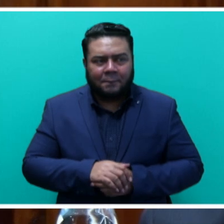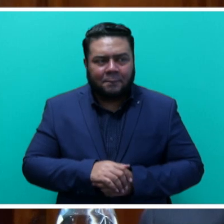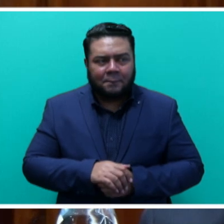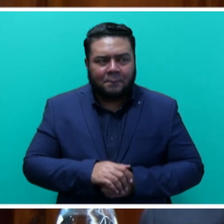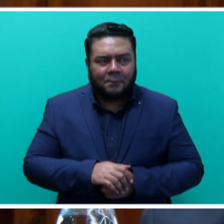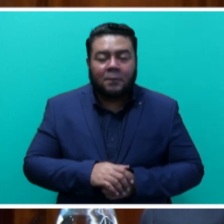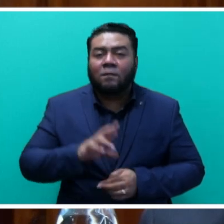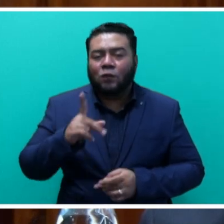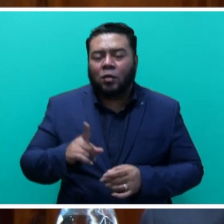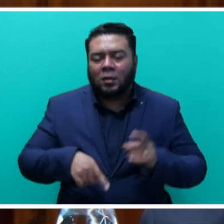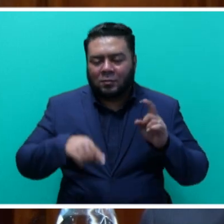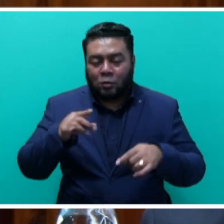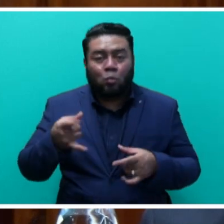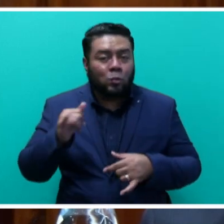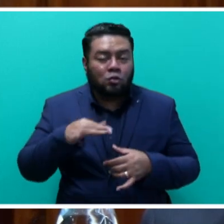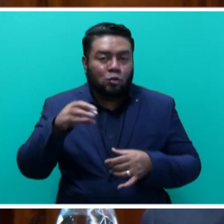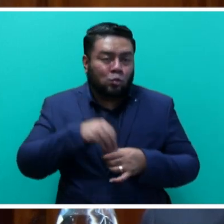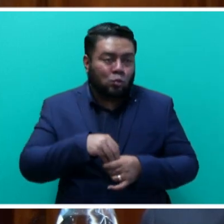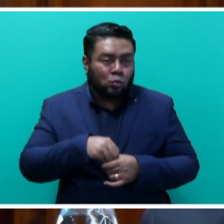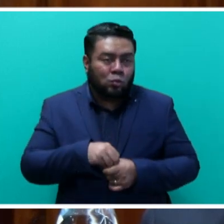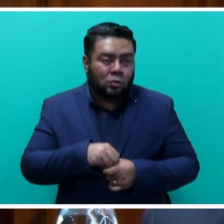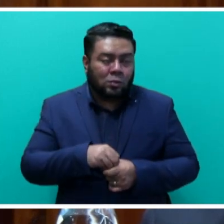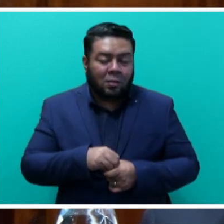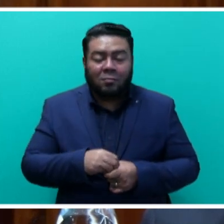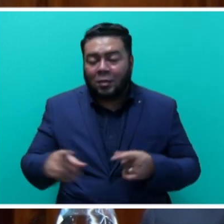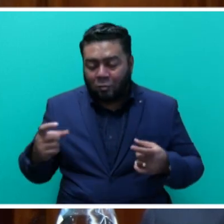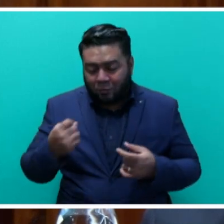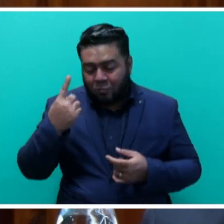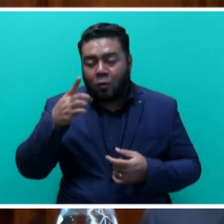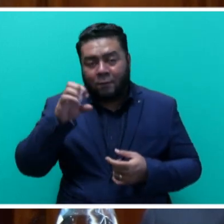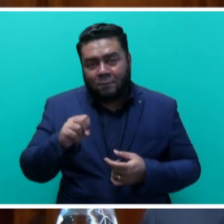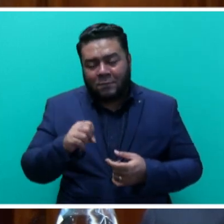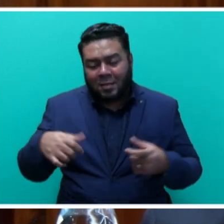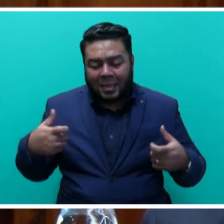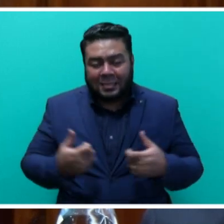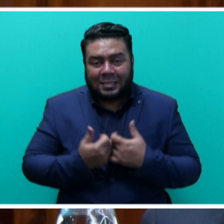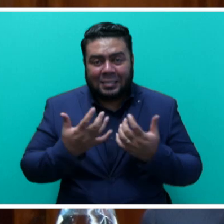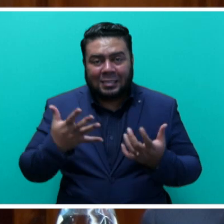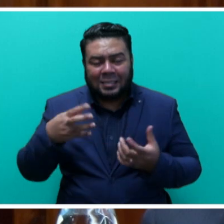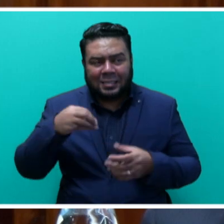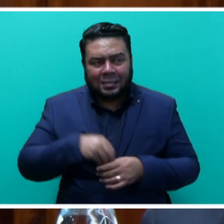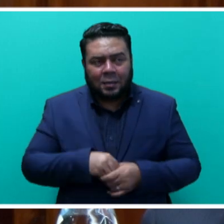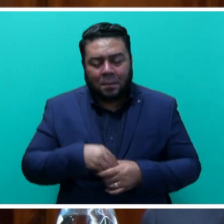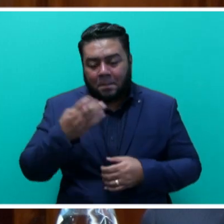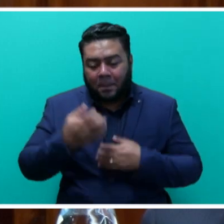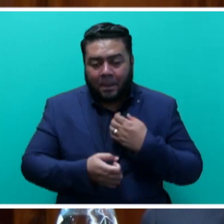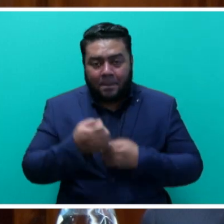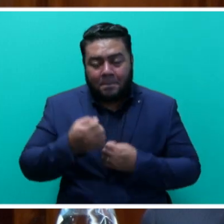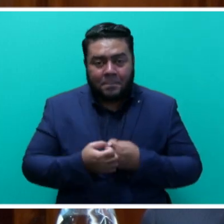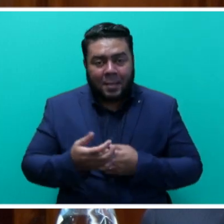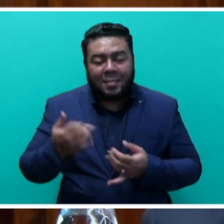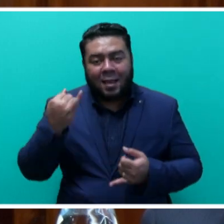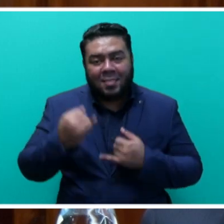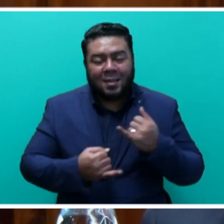for the investigation, which includes the notification of the accident to the state of design, manufacture, and to the International